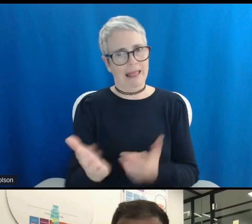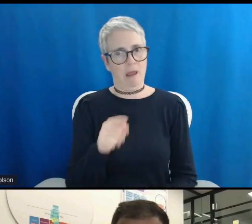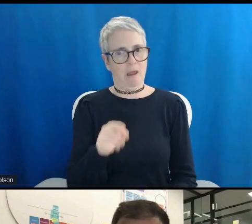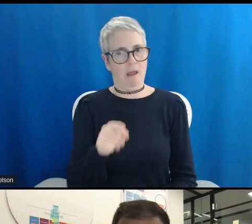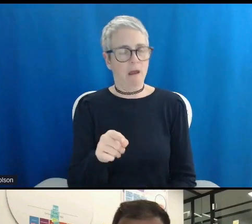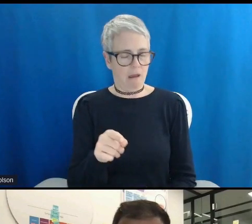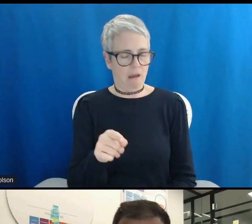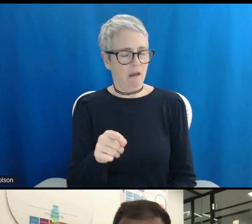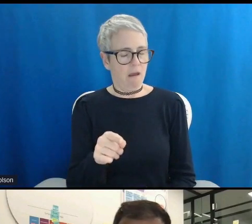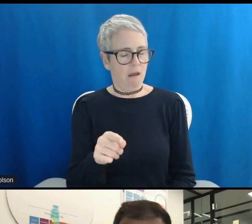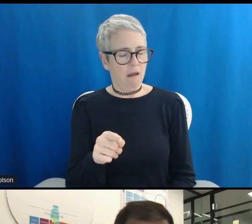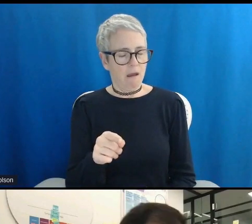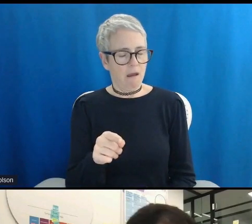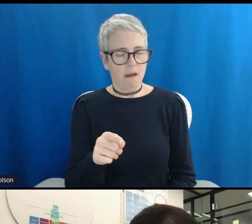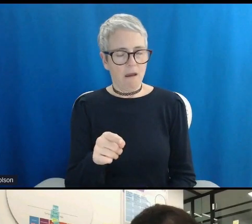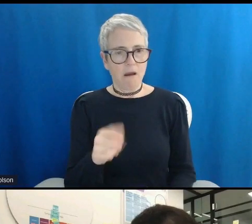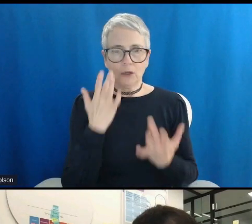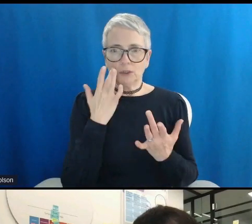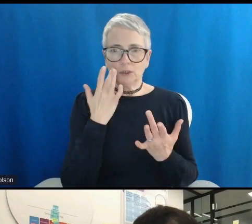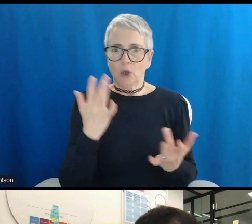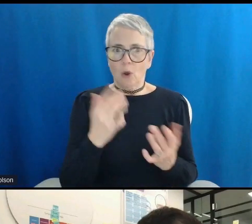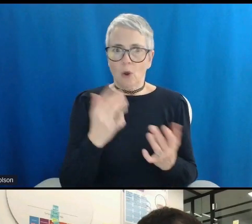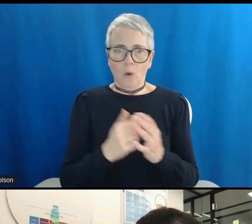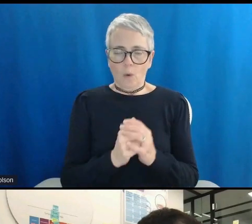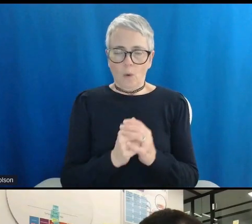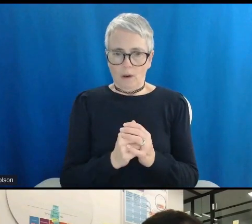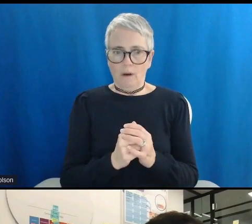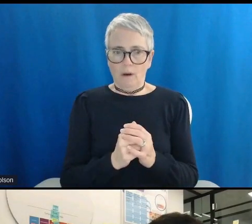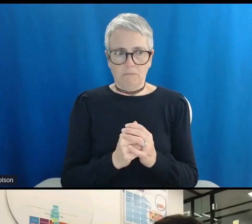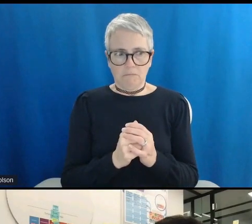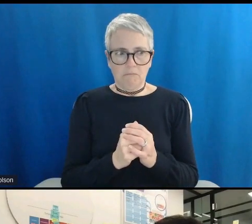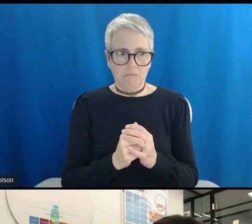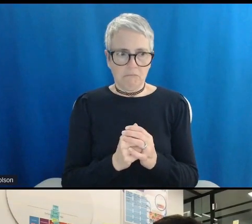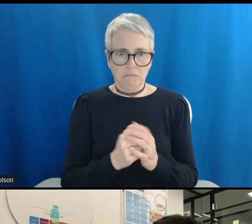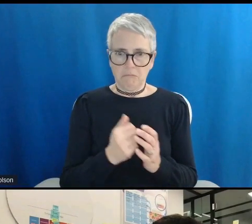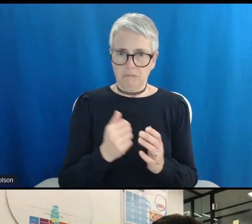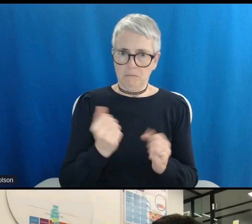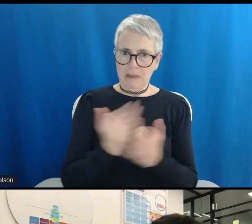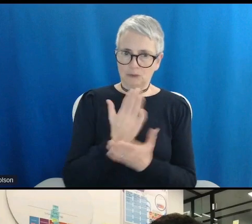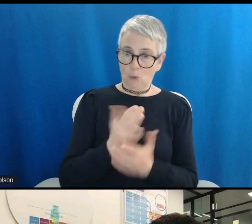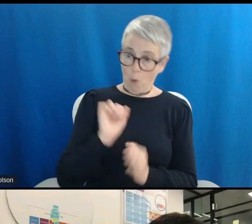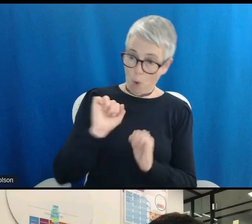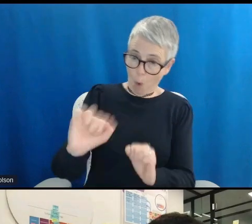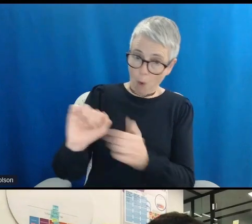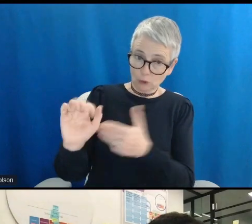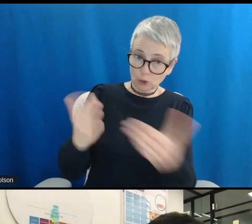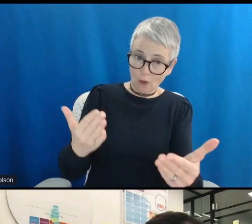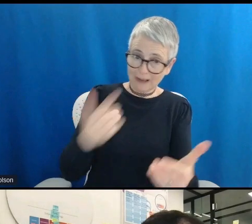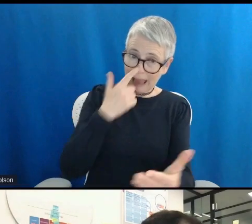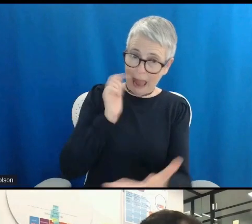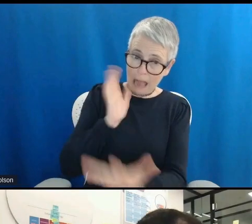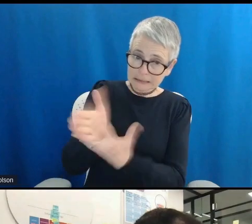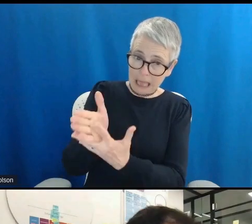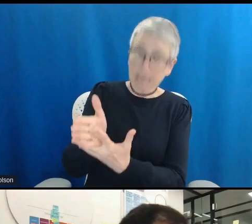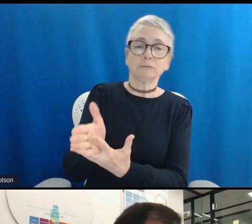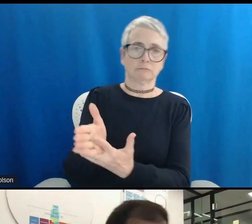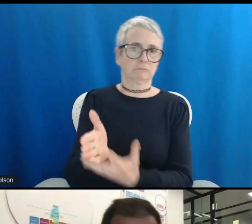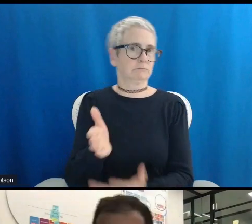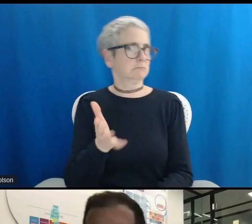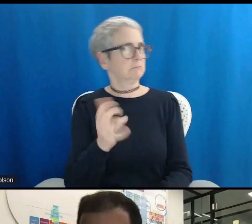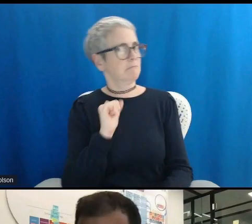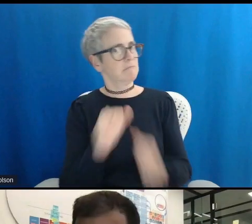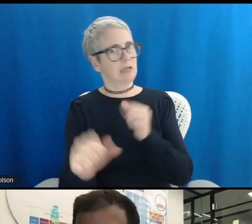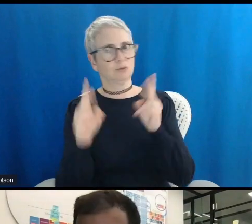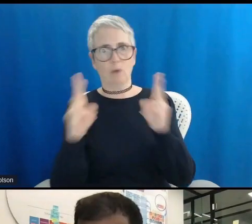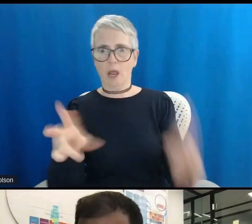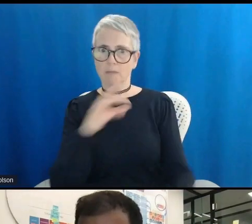to support, you know, making your service accessible. You're going to acquire more